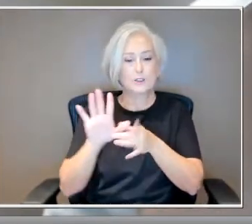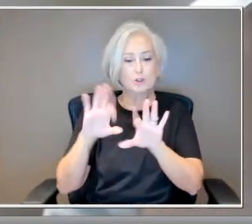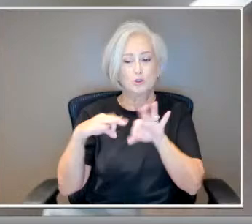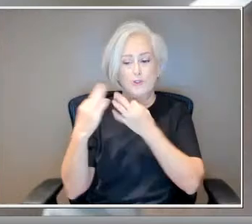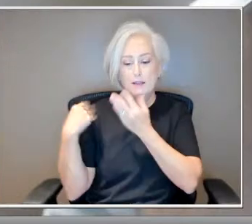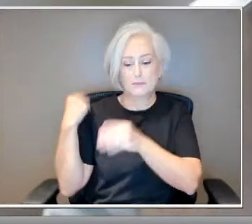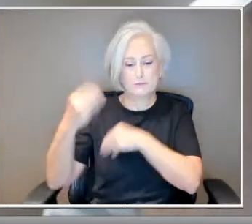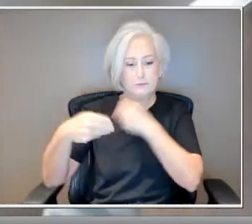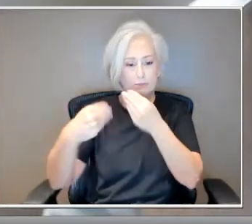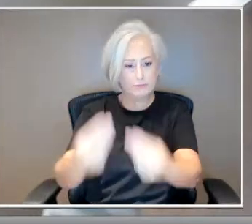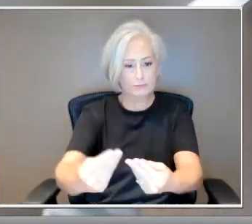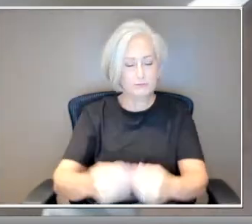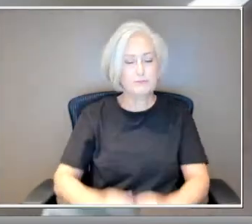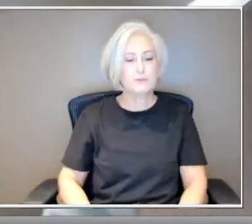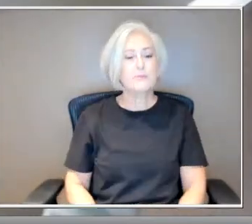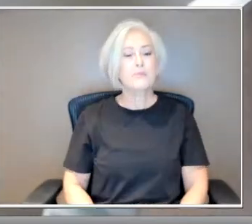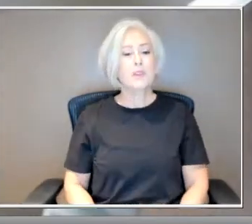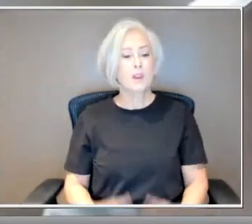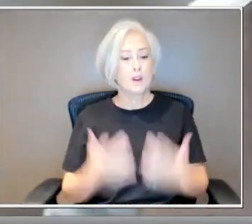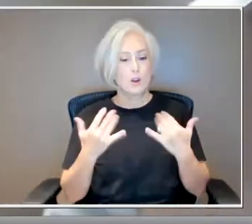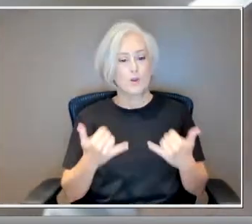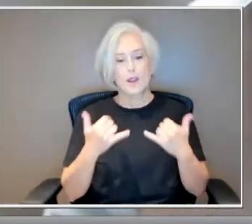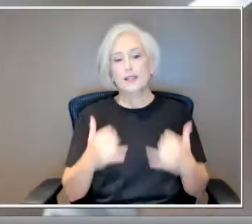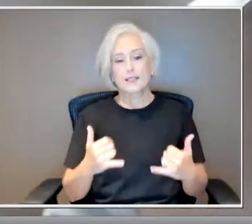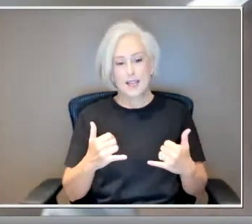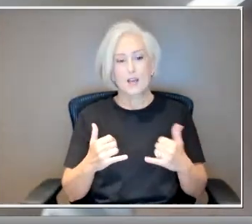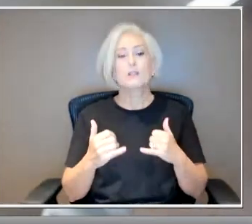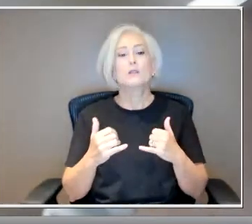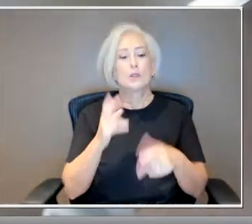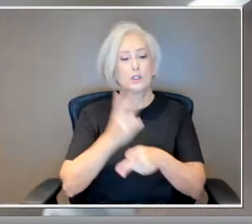working diagnosis was peripartum